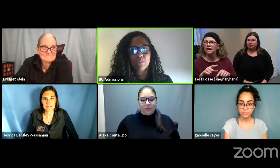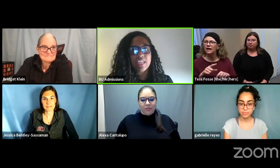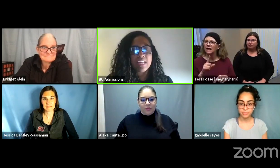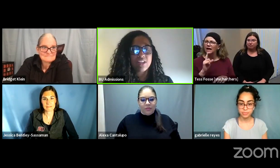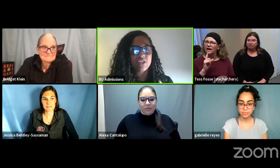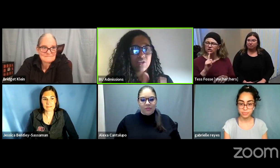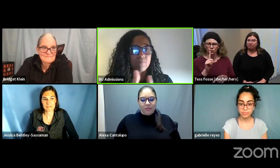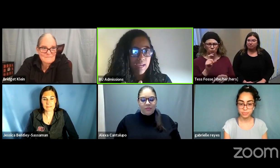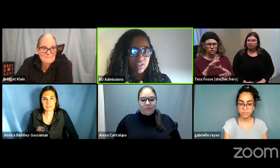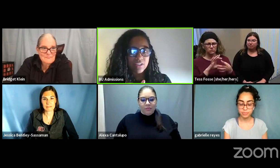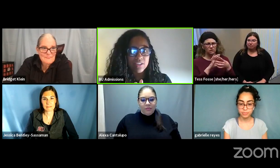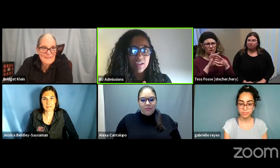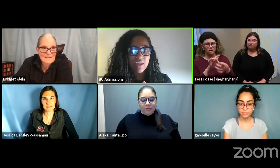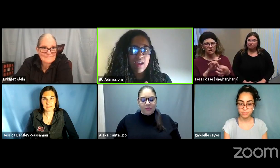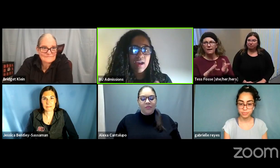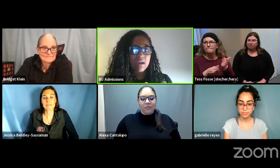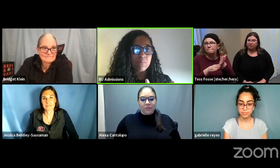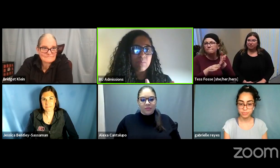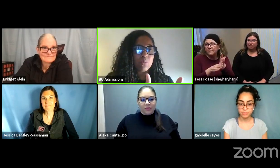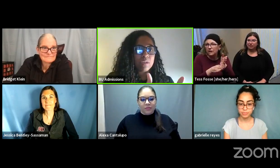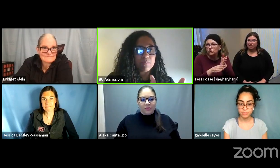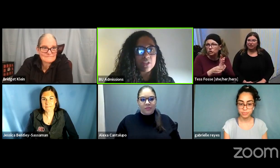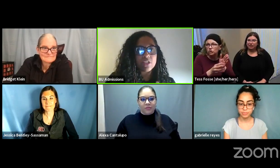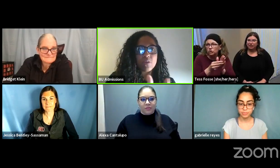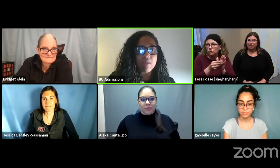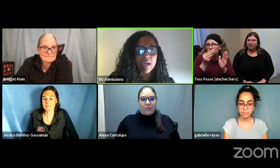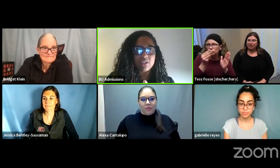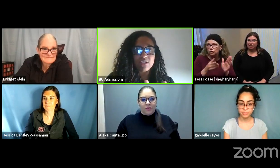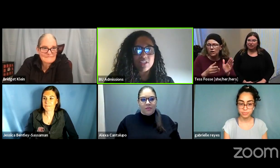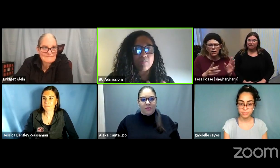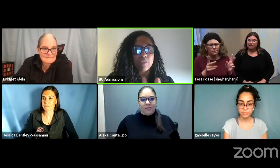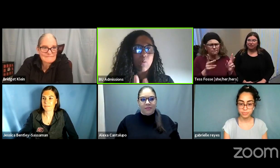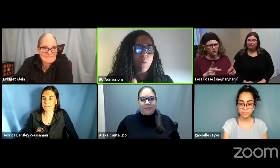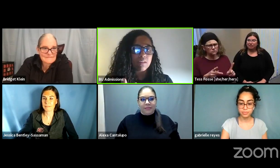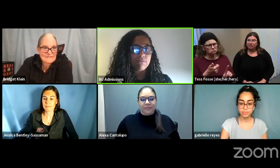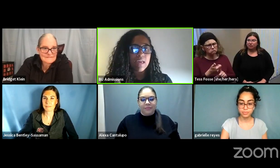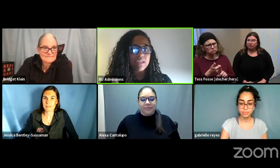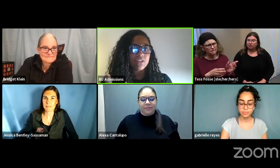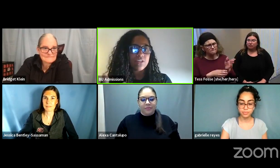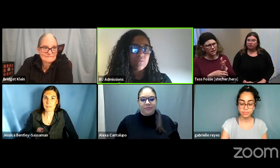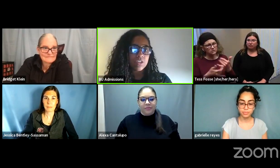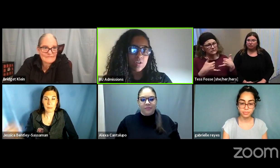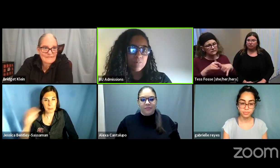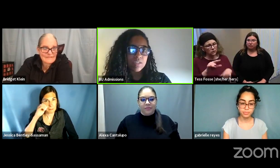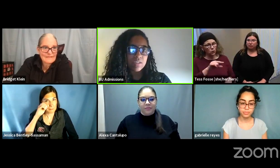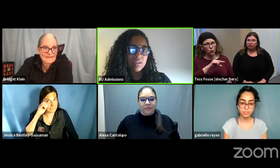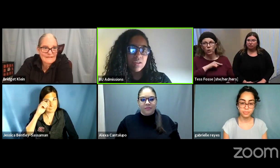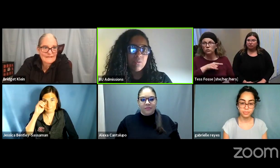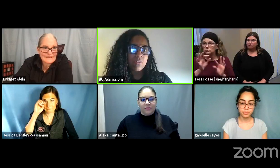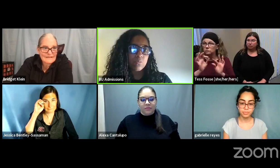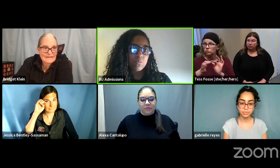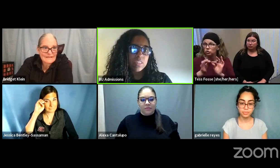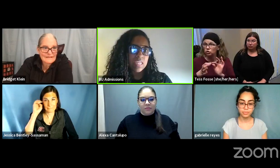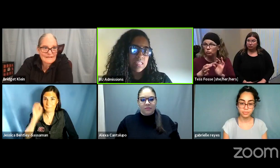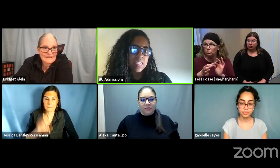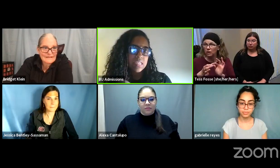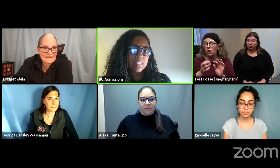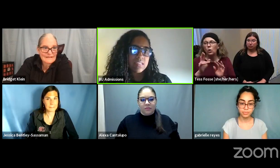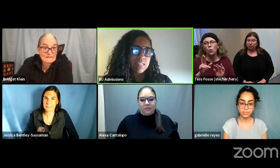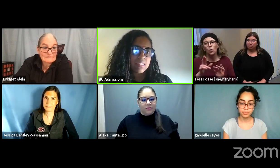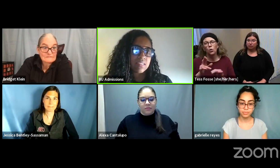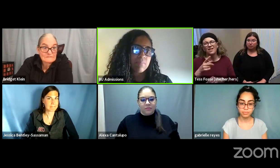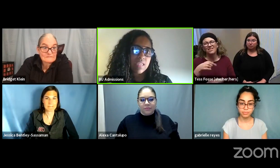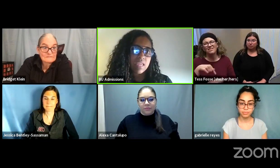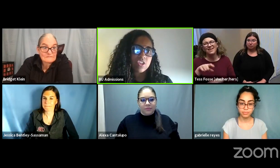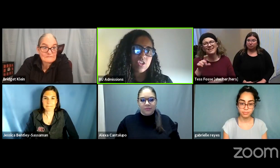question that was pertaining to minors. Would a person who minors still be qualified to interpret, or would they